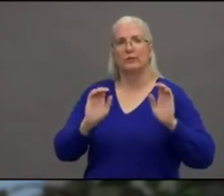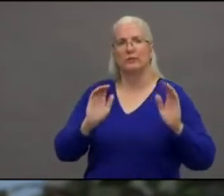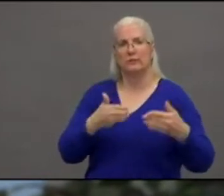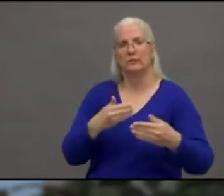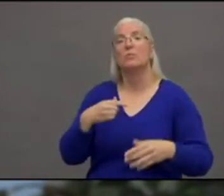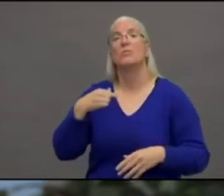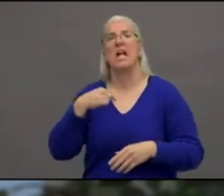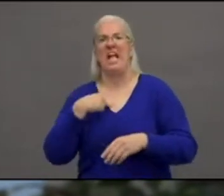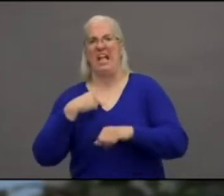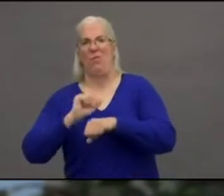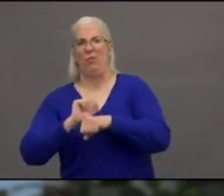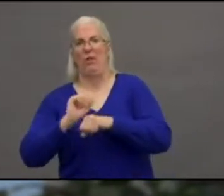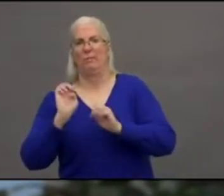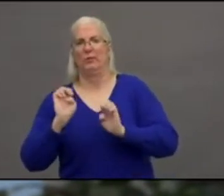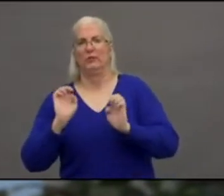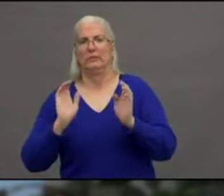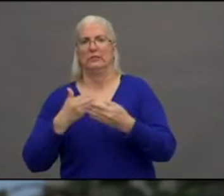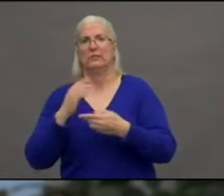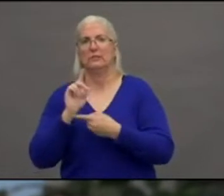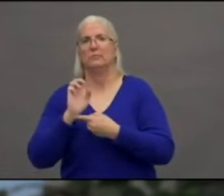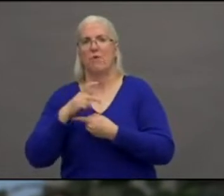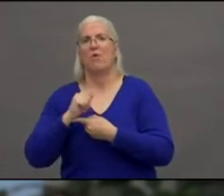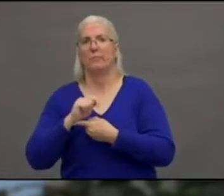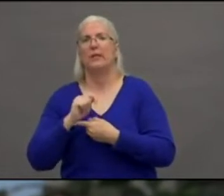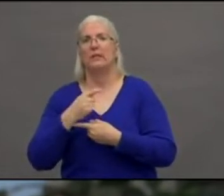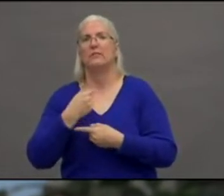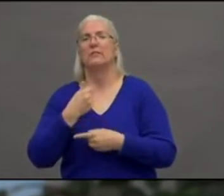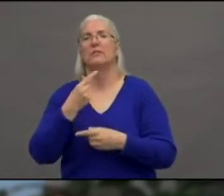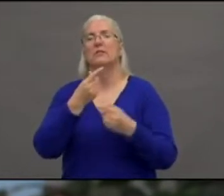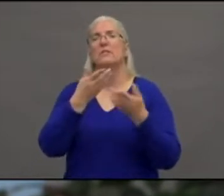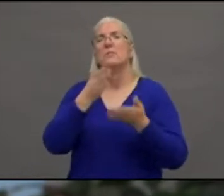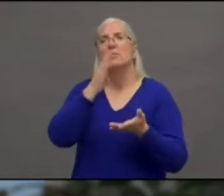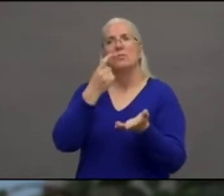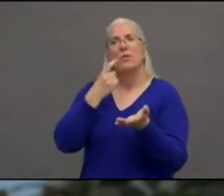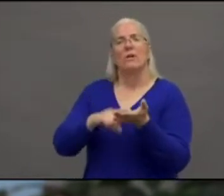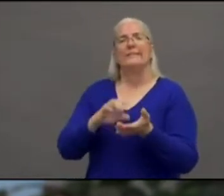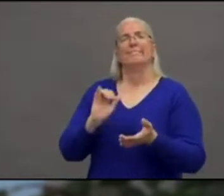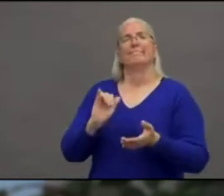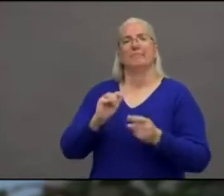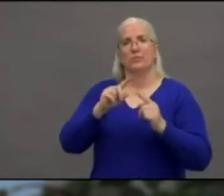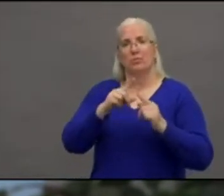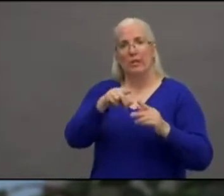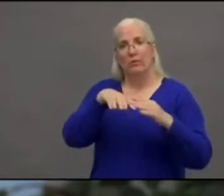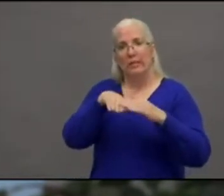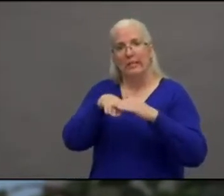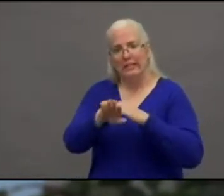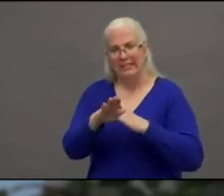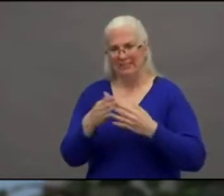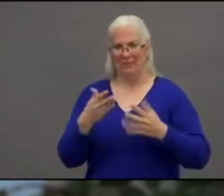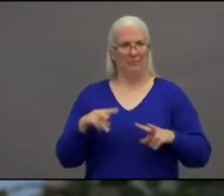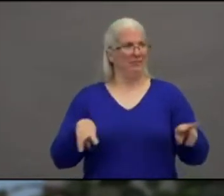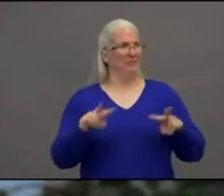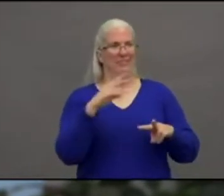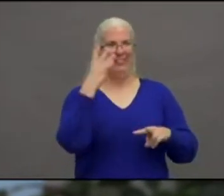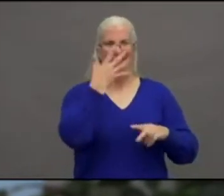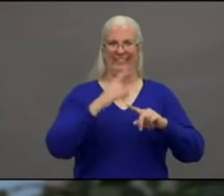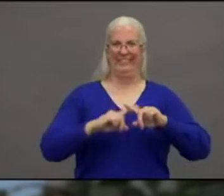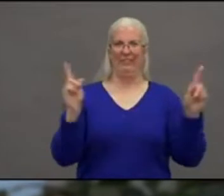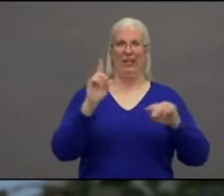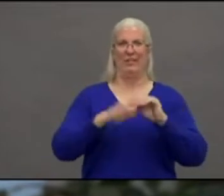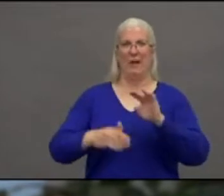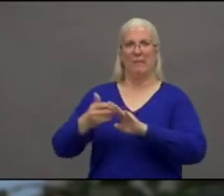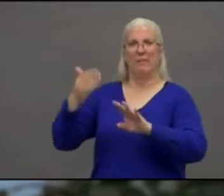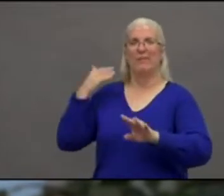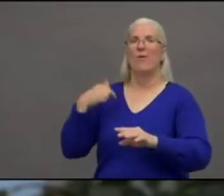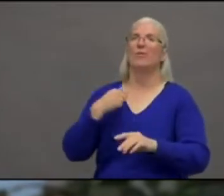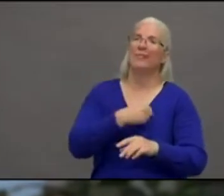speak to that, is that you'll notice right away when you get there, it's a little bit different, and necessarily so. You'll notice some social distancing